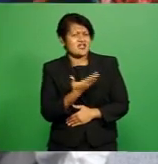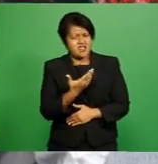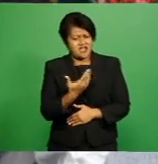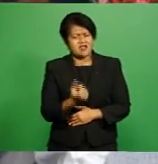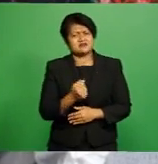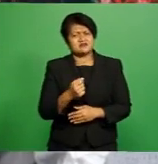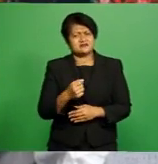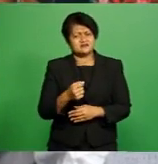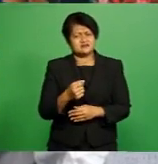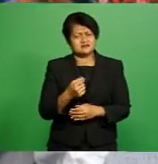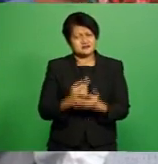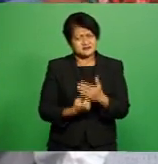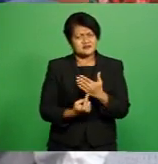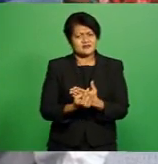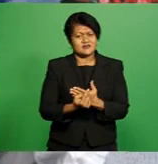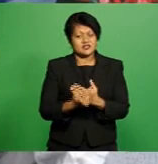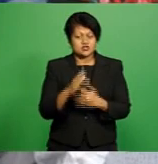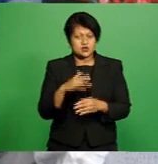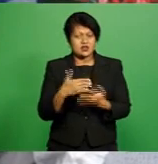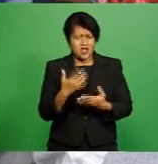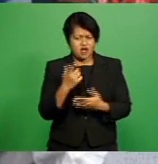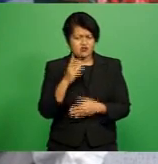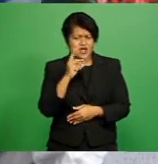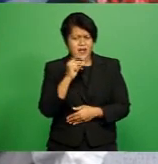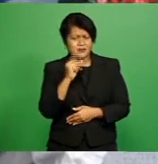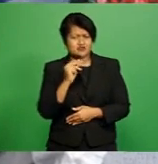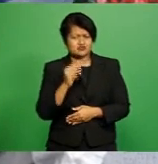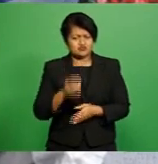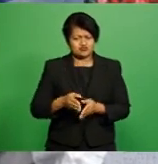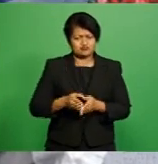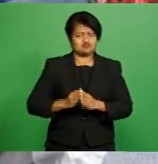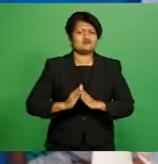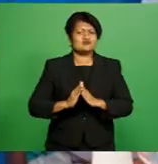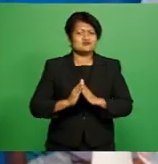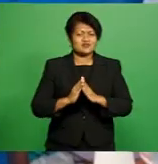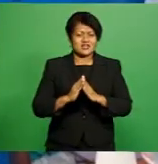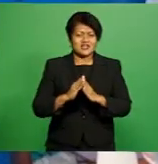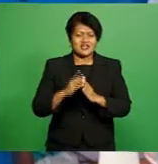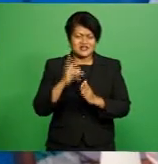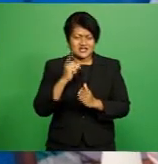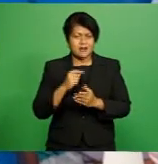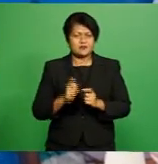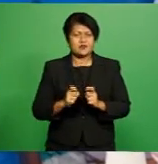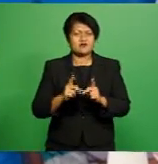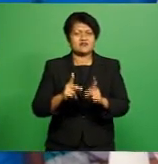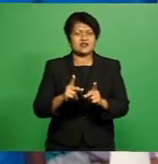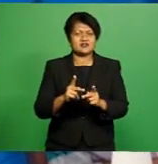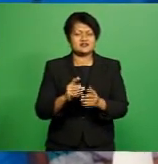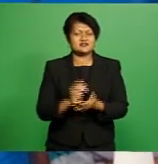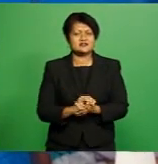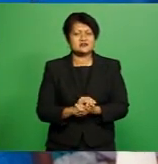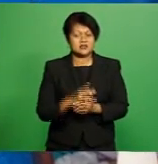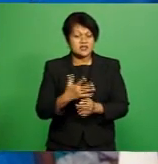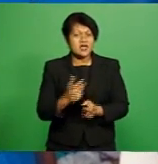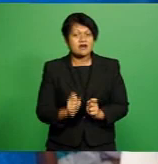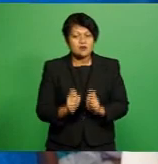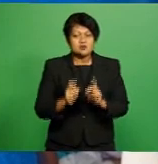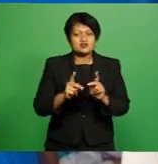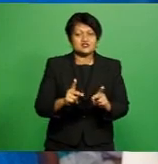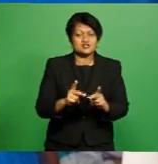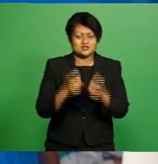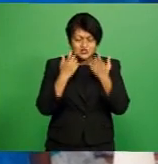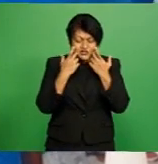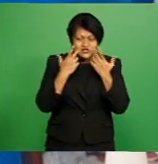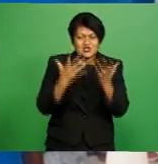how they're able to just get back on their feet and start hustling for their kids. The mothers had the opportunity to showcase some of their